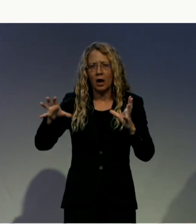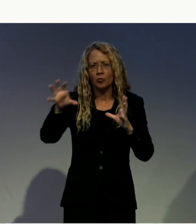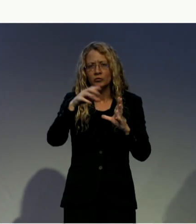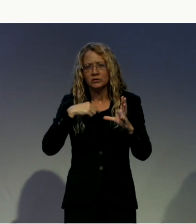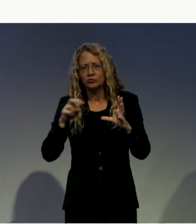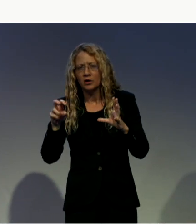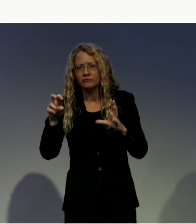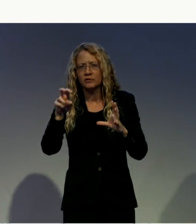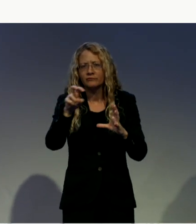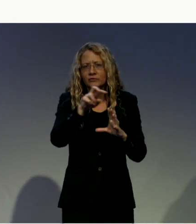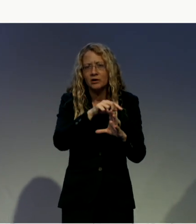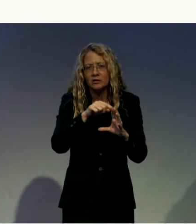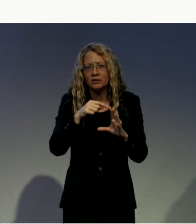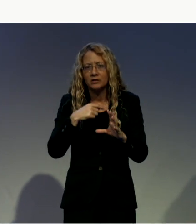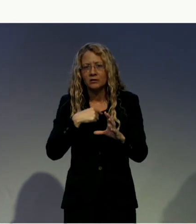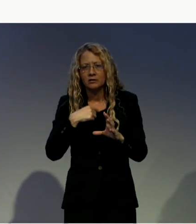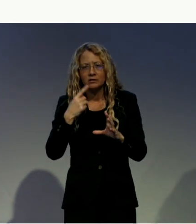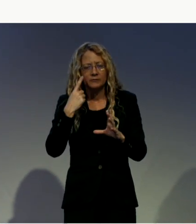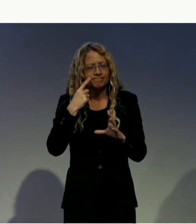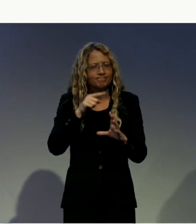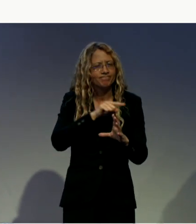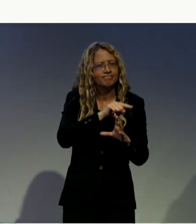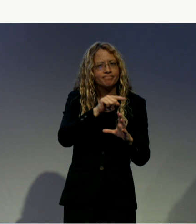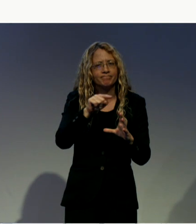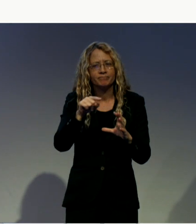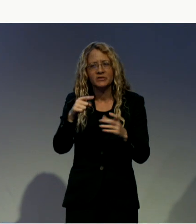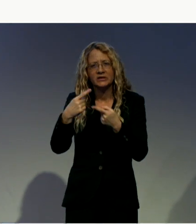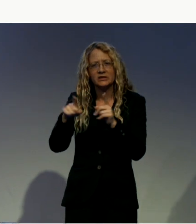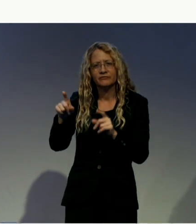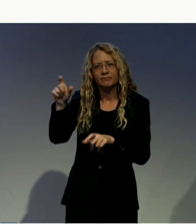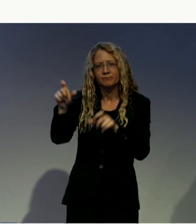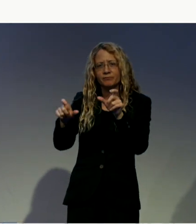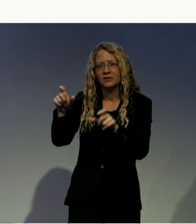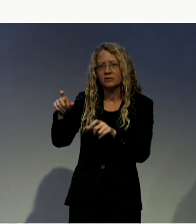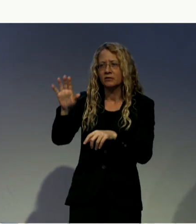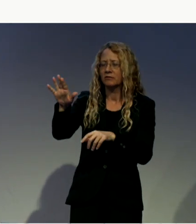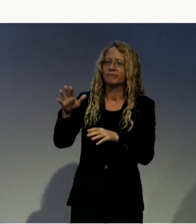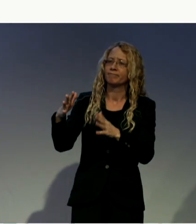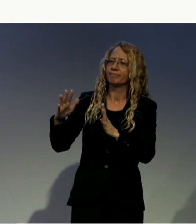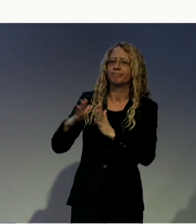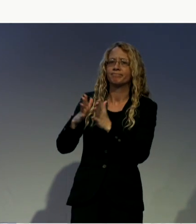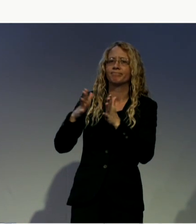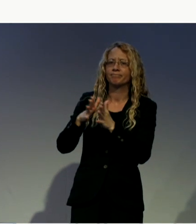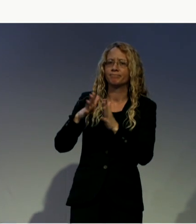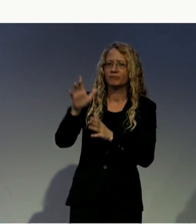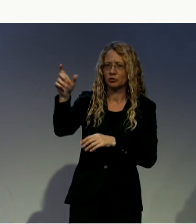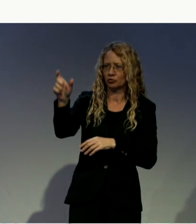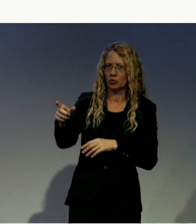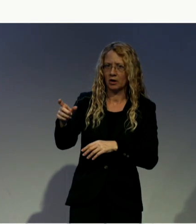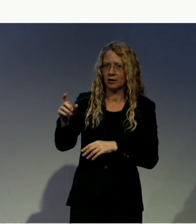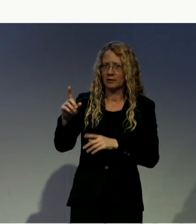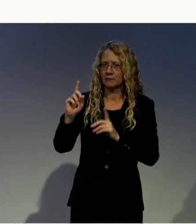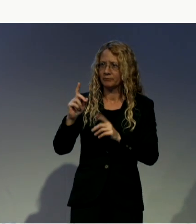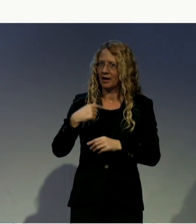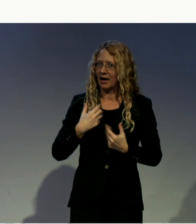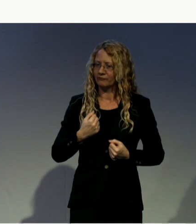of the others. I realized that I can tell a story of my own as a woman, as a Zambian